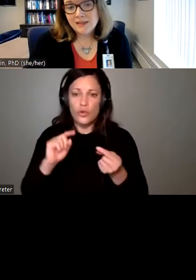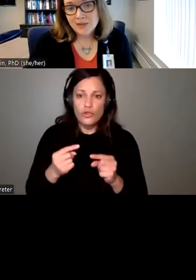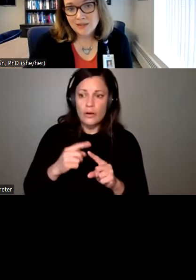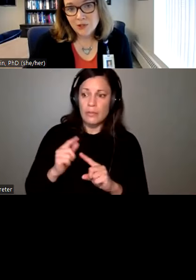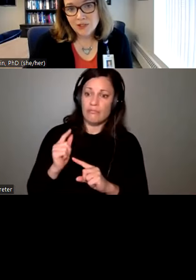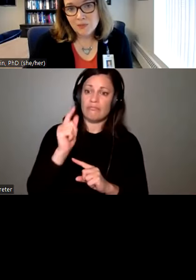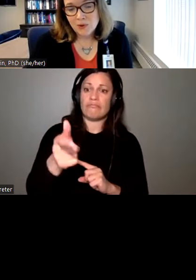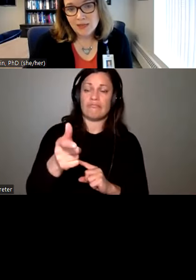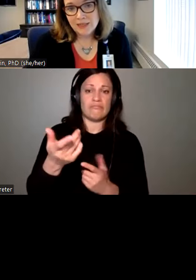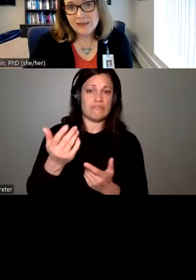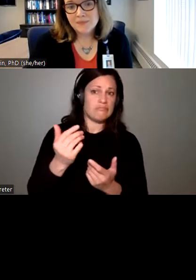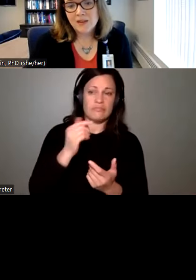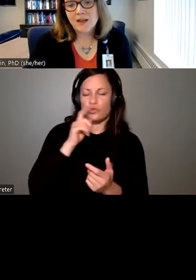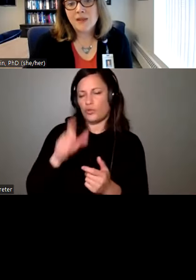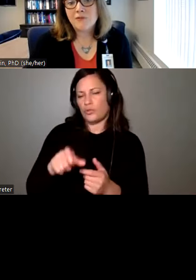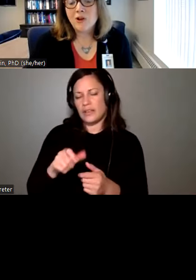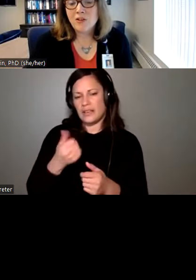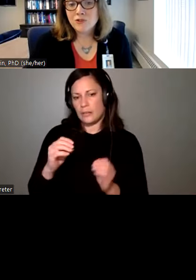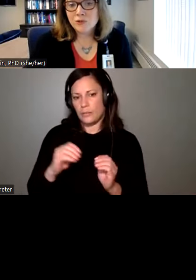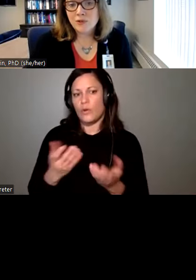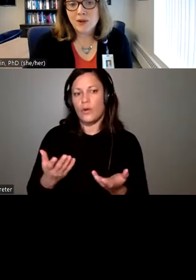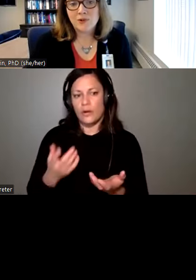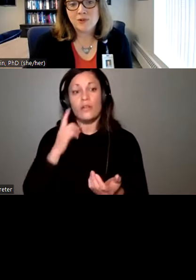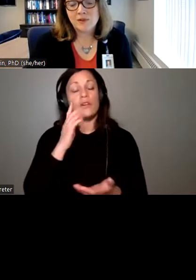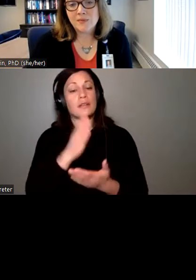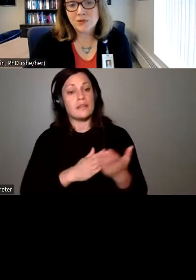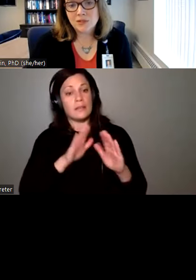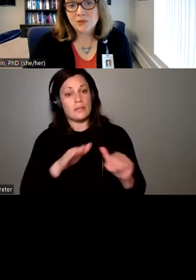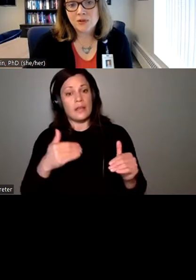may not need them necessarily permanently. And for other children who have